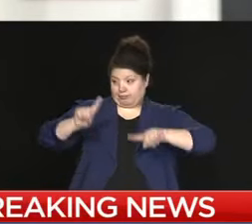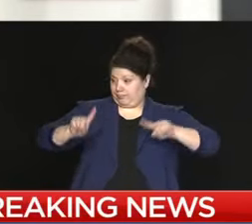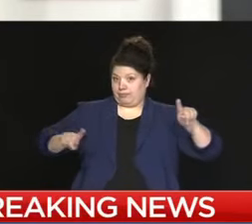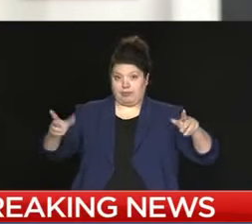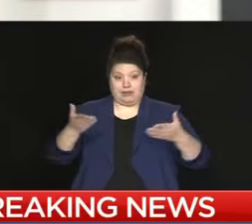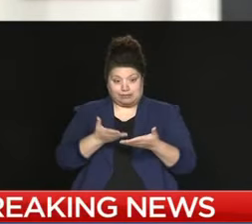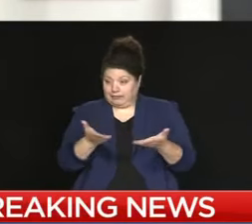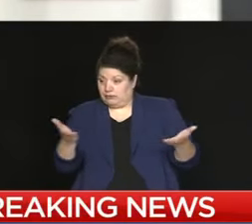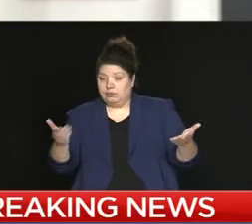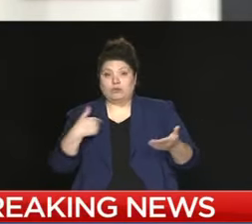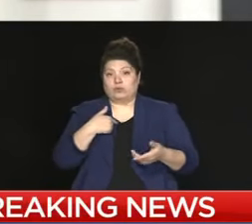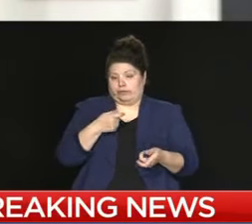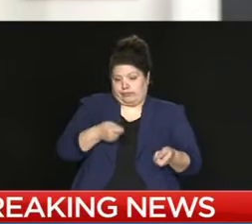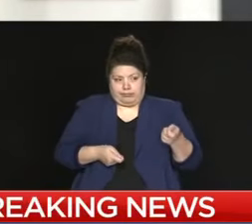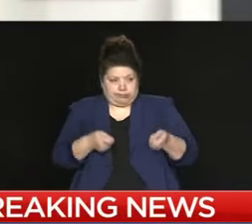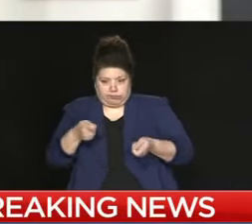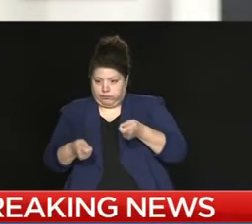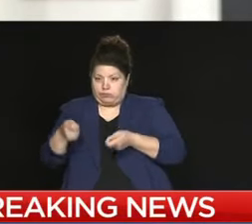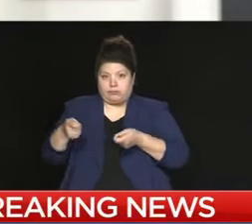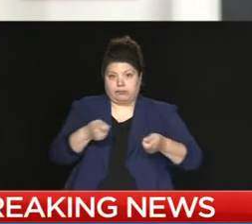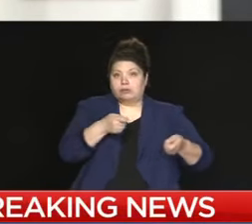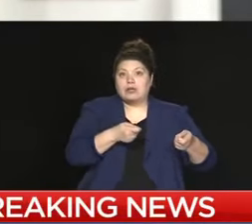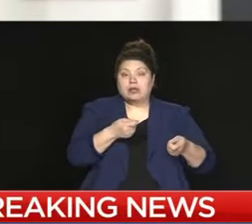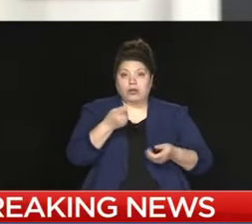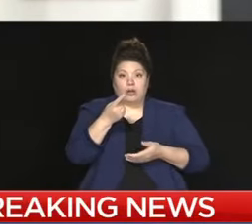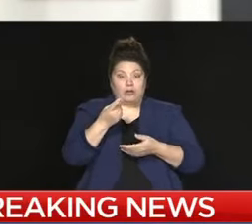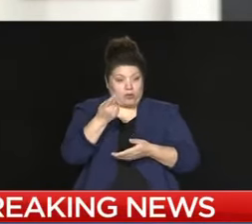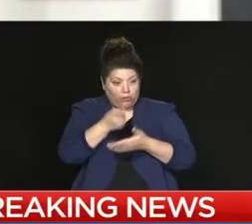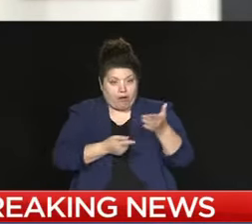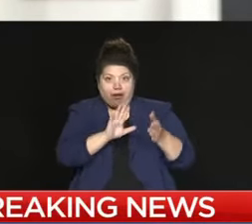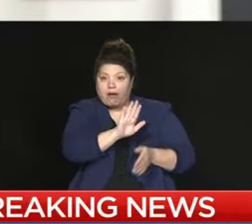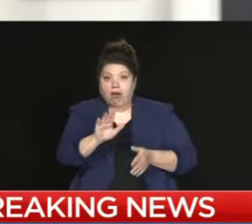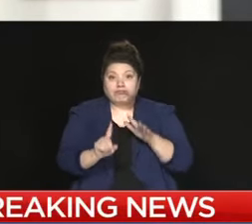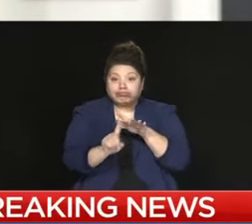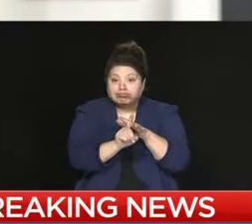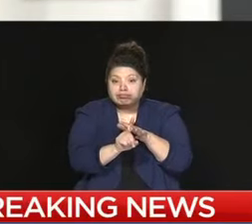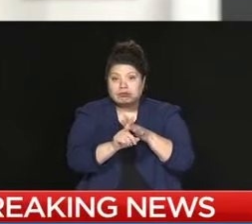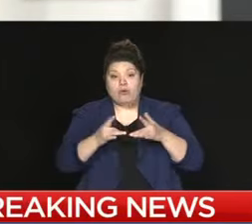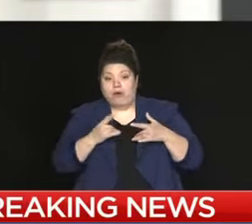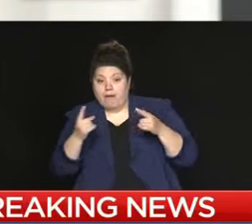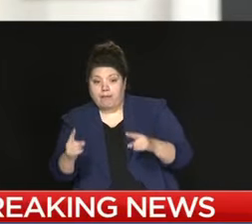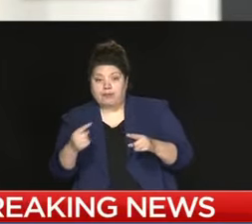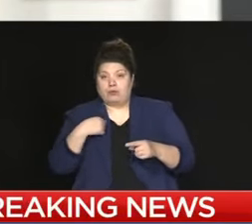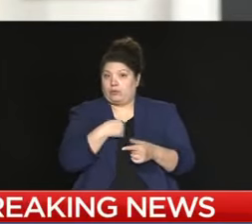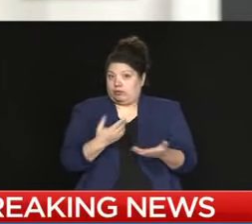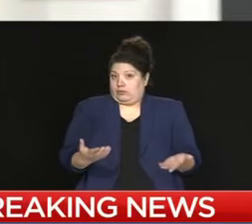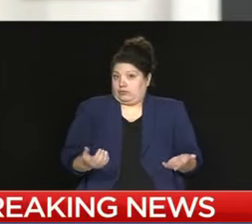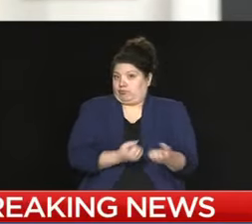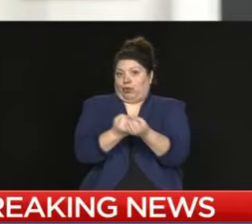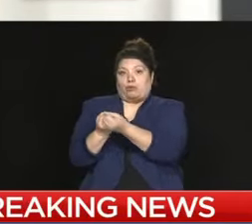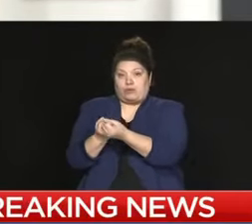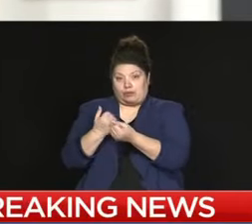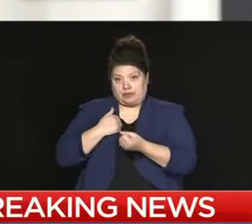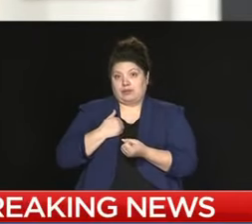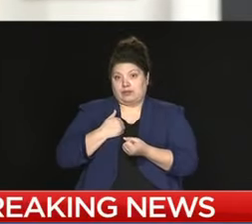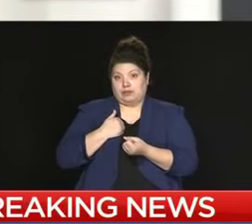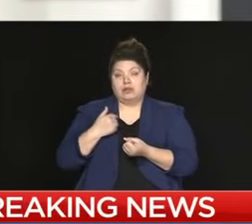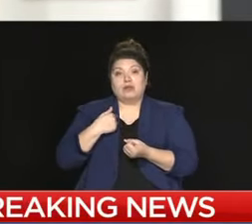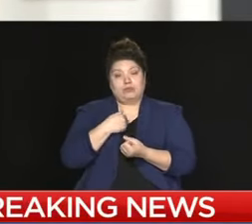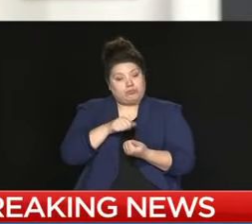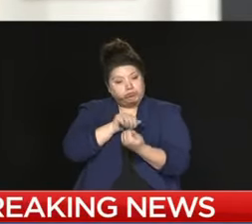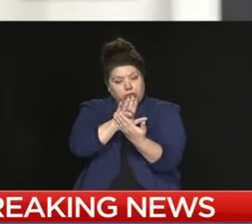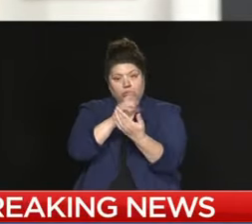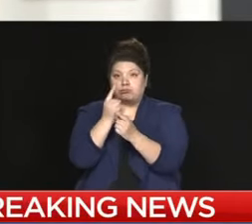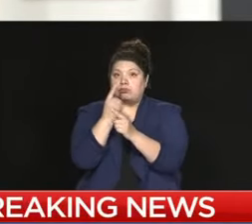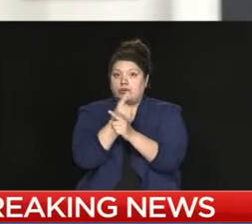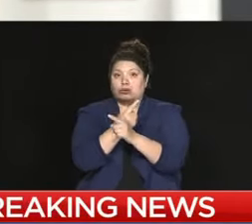adapt to what we see actually happening. We will be there to support Canadians in the right way, in both ensuring